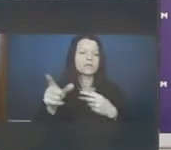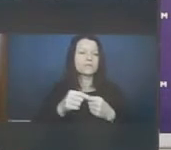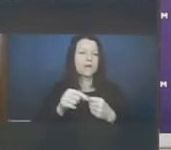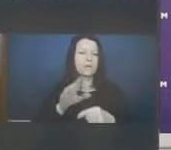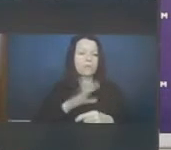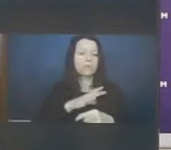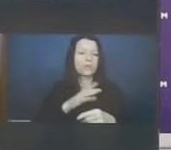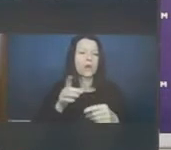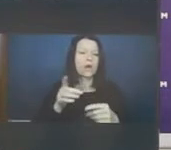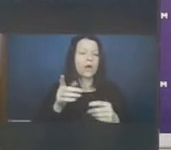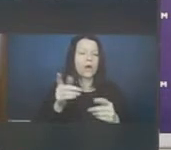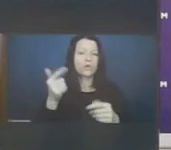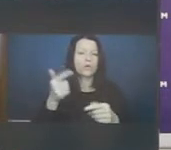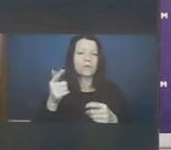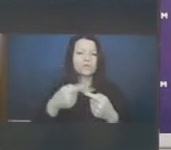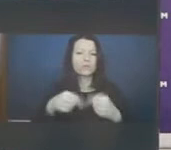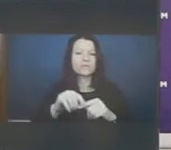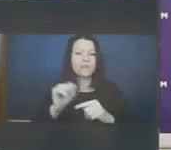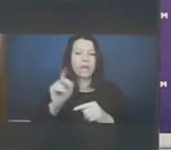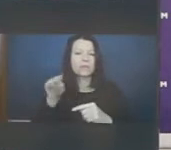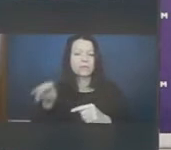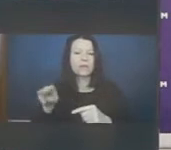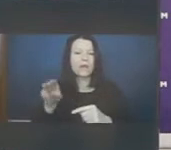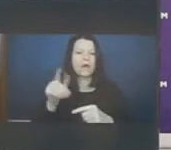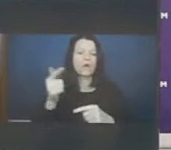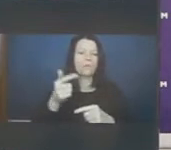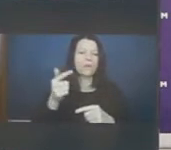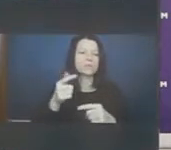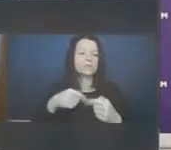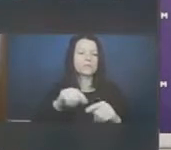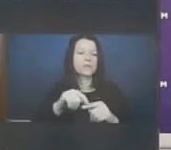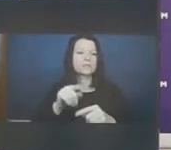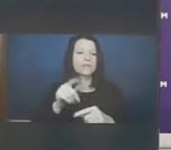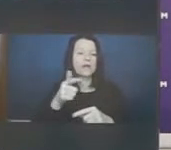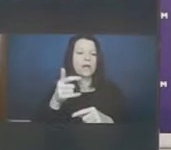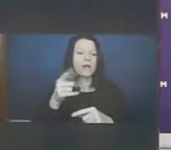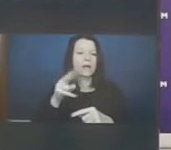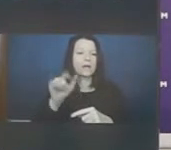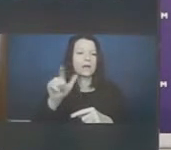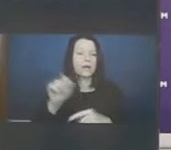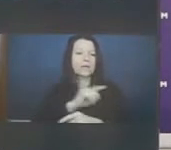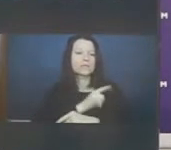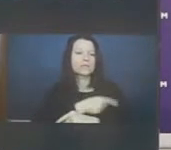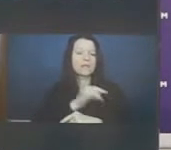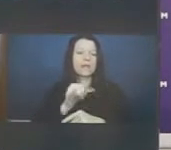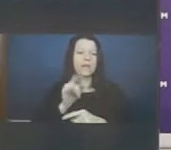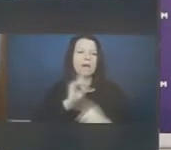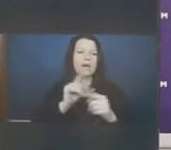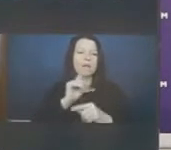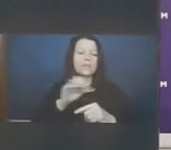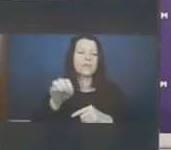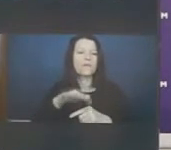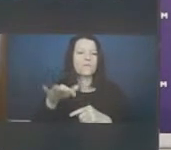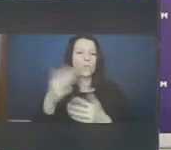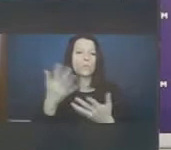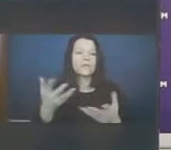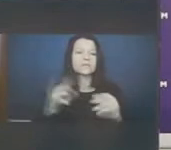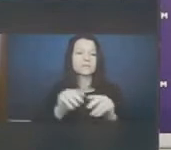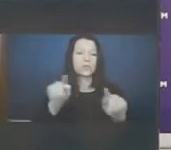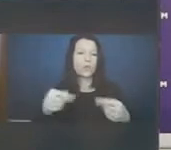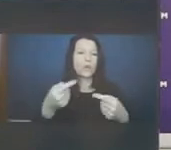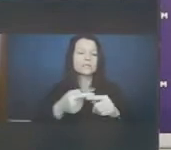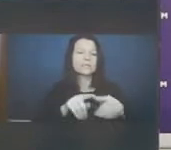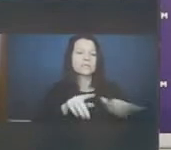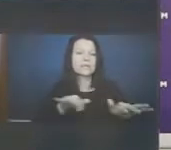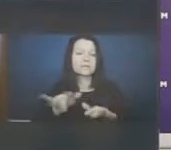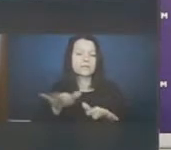the NGO ANDS, the League of the Strong, and the Council of Europe. that have co-sponsored today's events. I believe